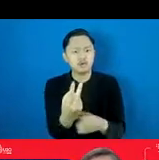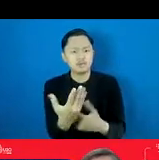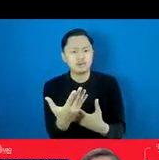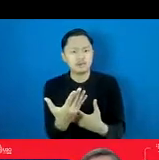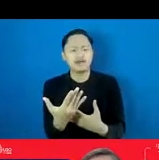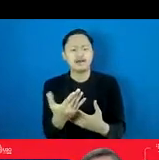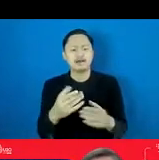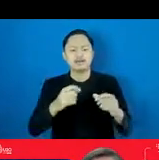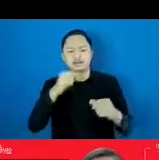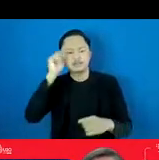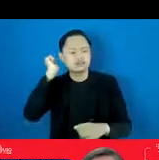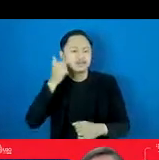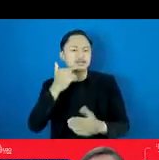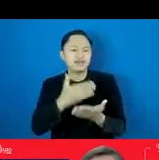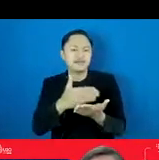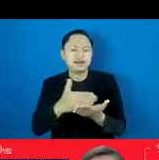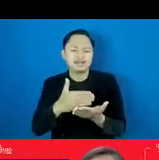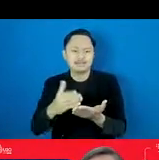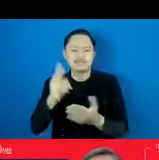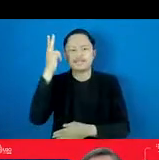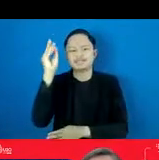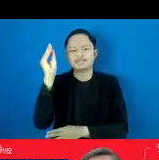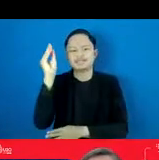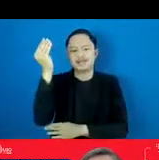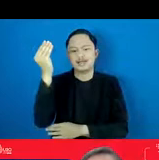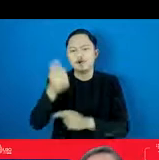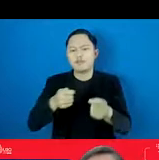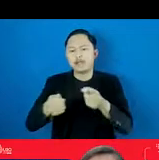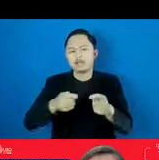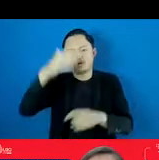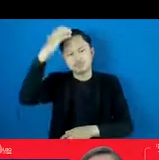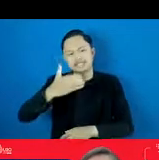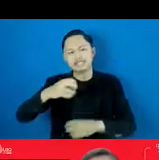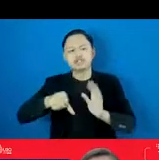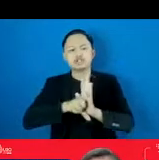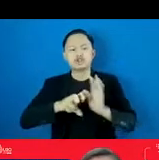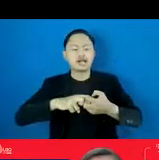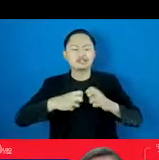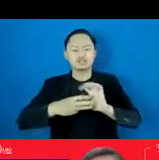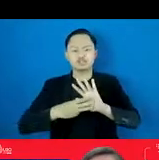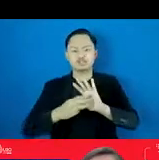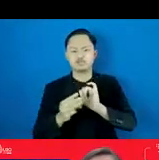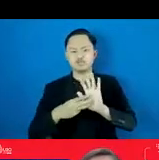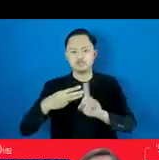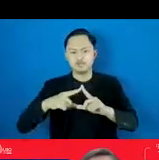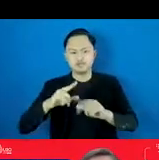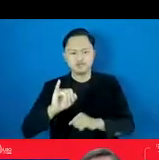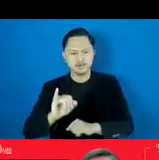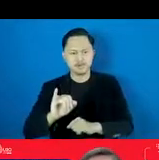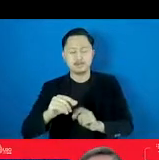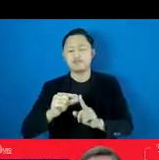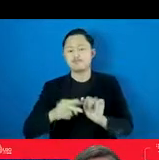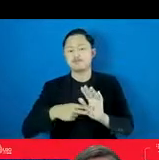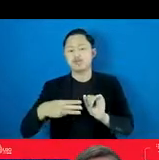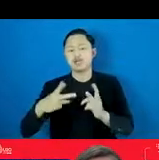between Olectra, the government of Jakarta, and bus operators, the case study of Mumbai, Pune, and Hyderabad, which will be led and is